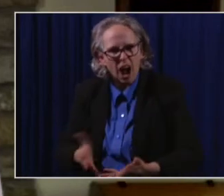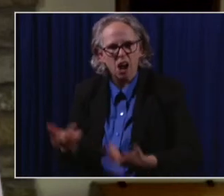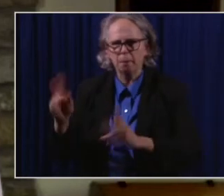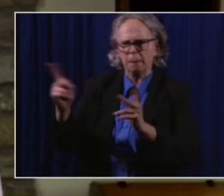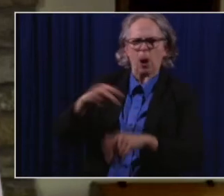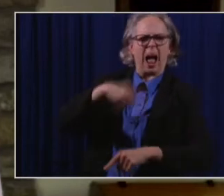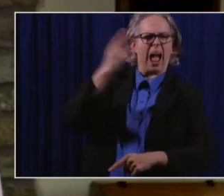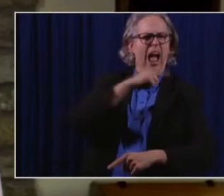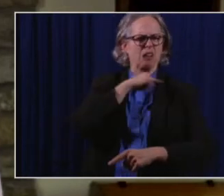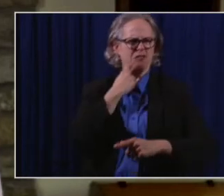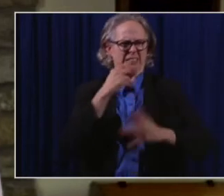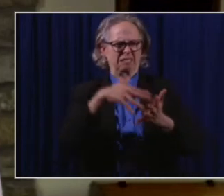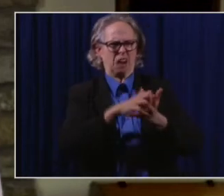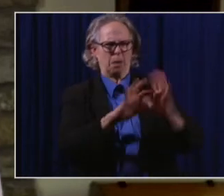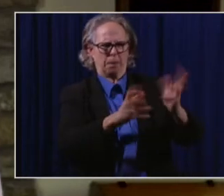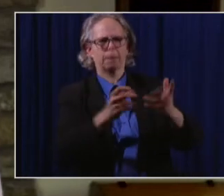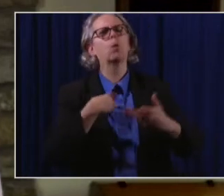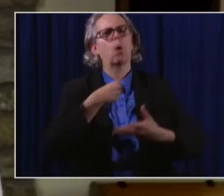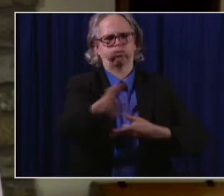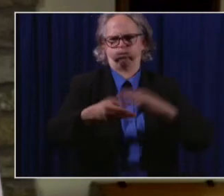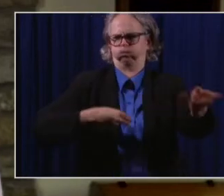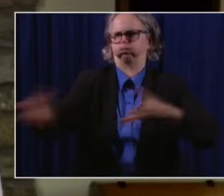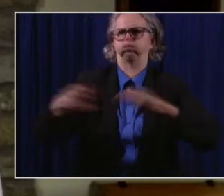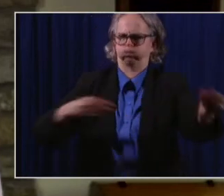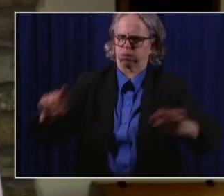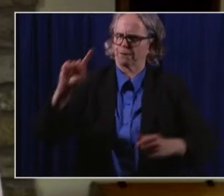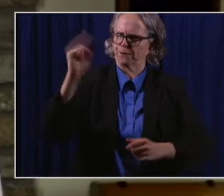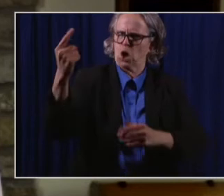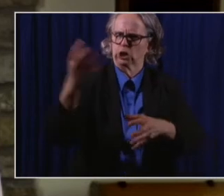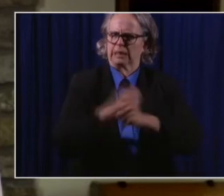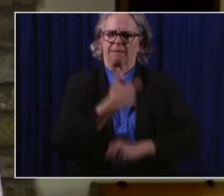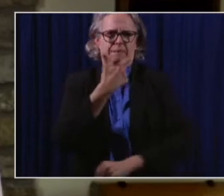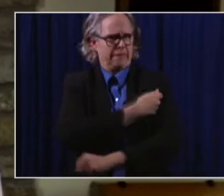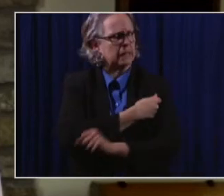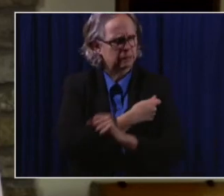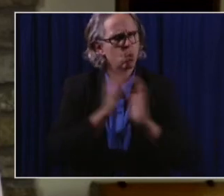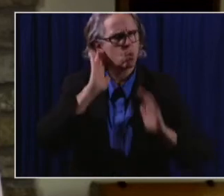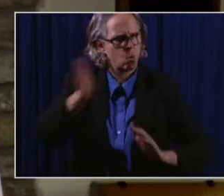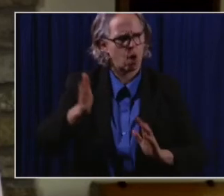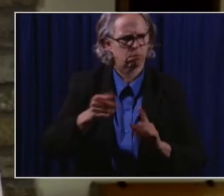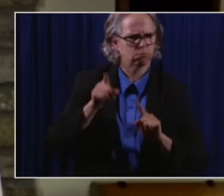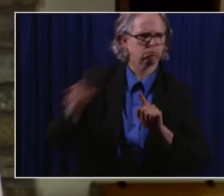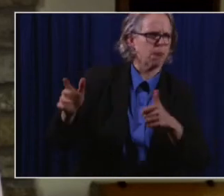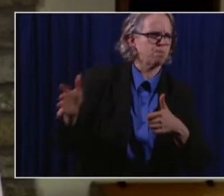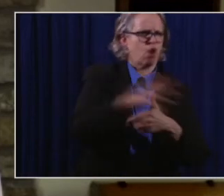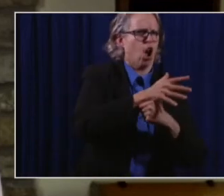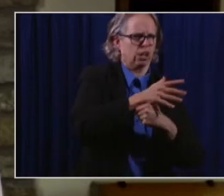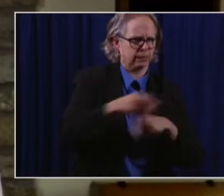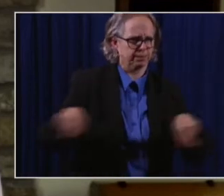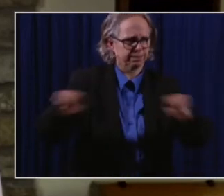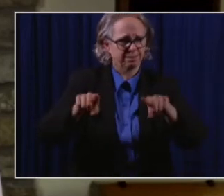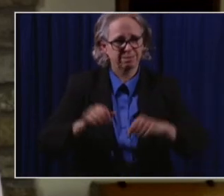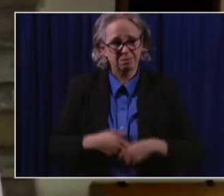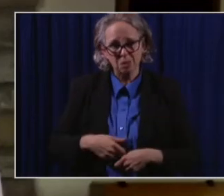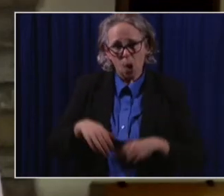achieve whatever level we need to achieve in society. So at that point, you and I will be talking, I hope,